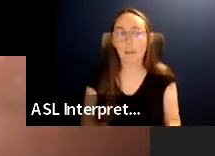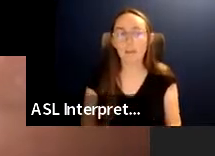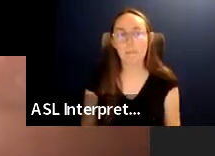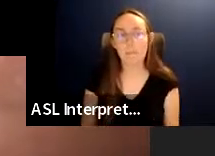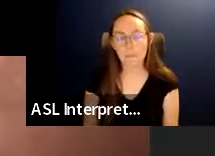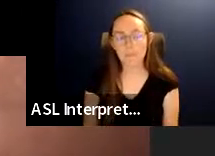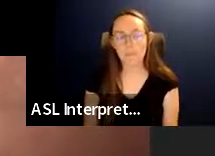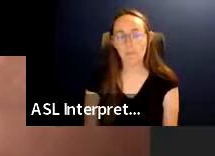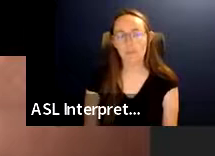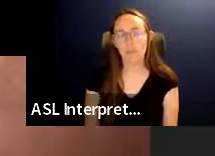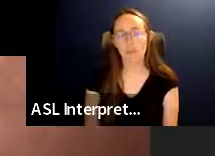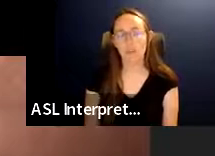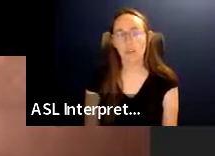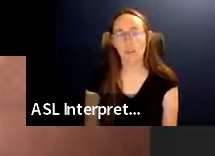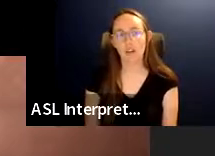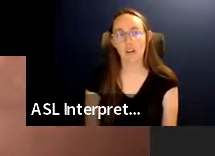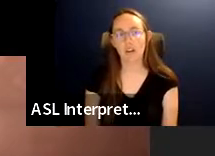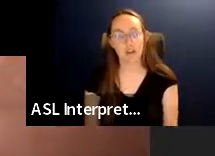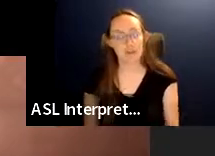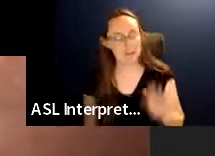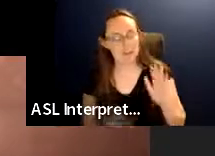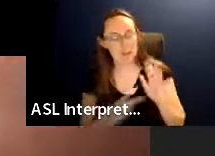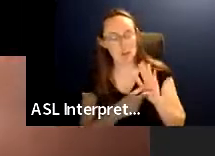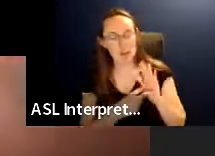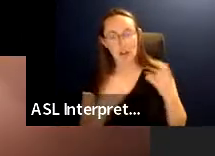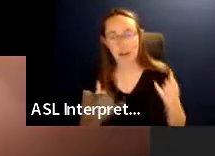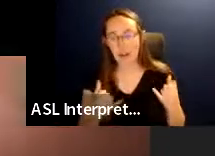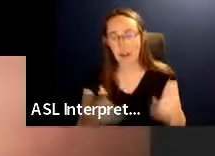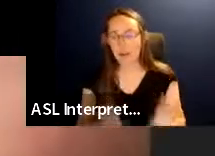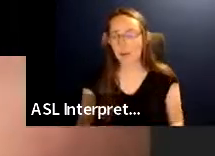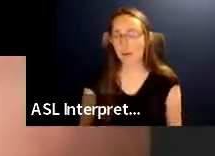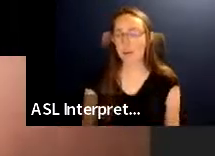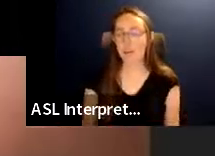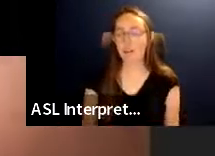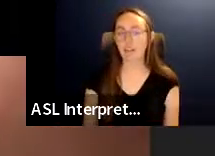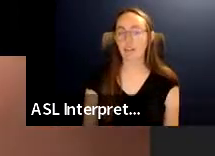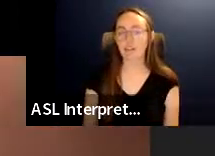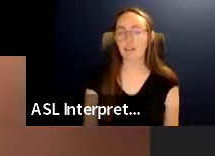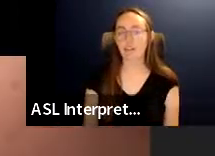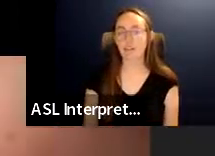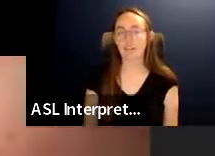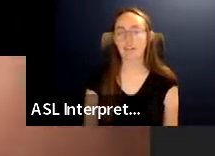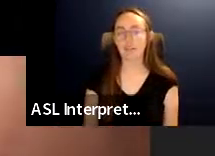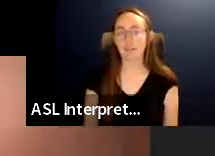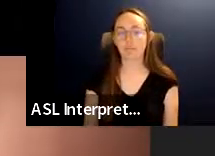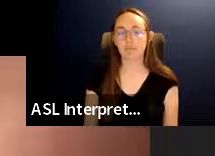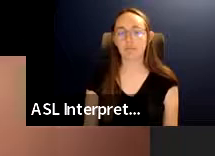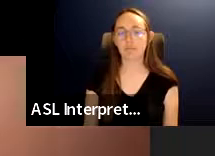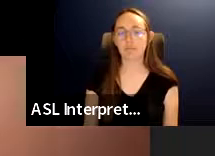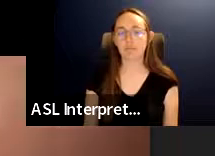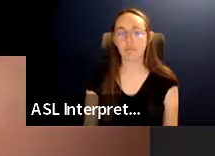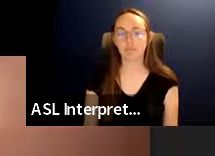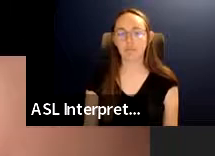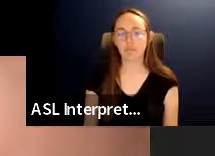let's take a look. Let's see. So now you've made your fidget item.